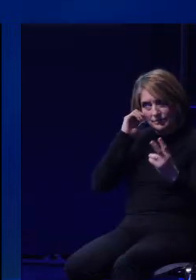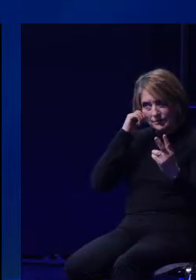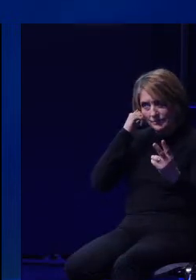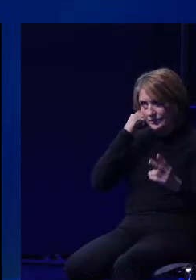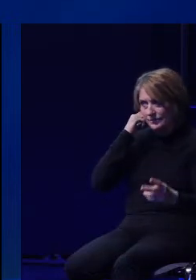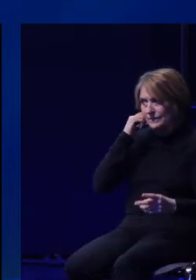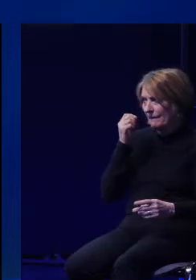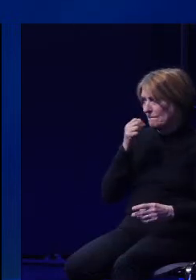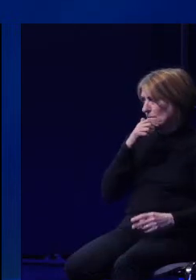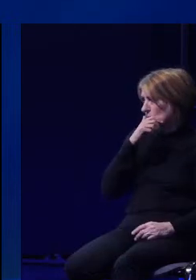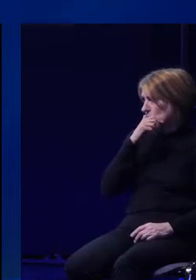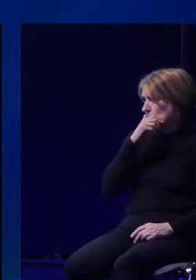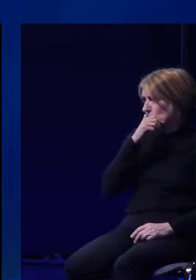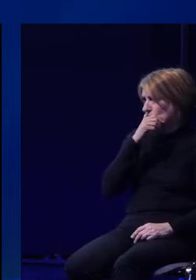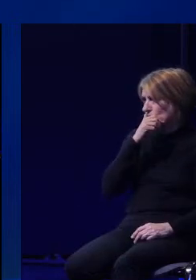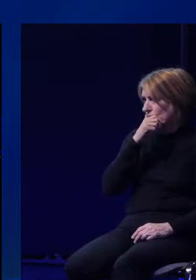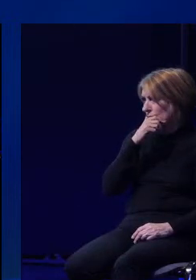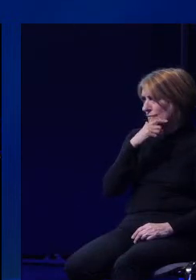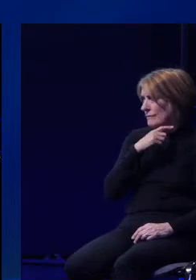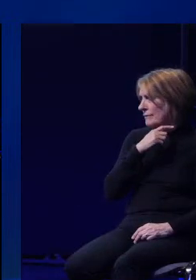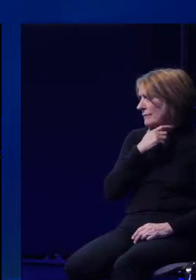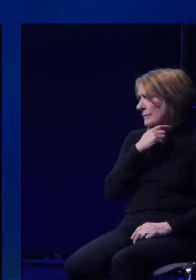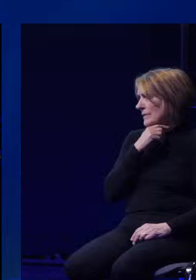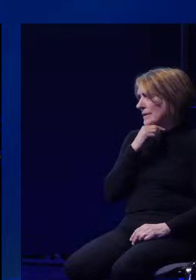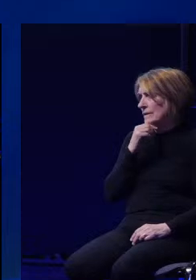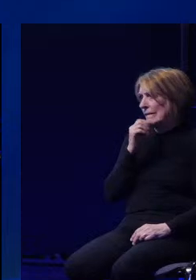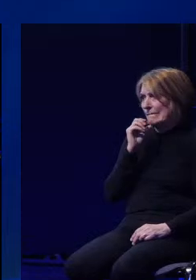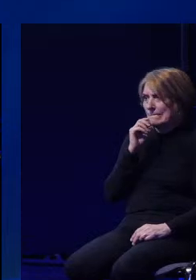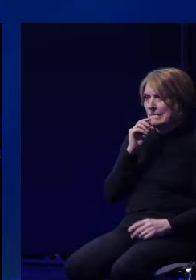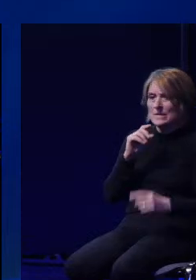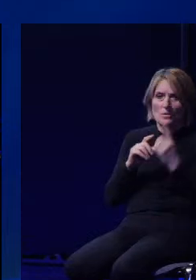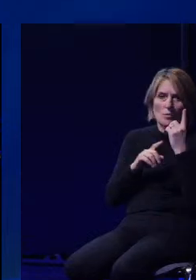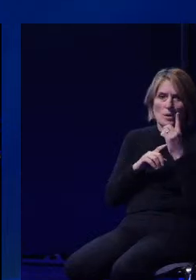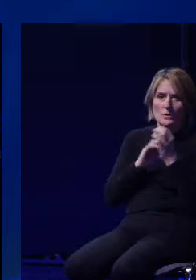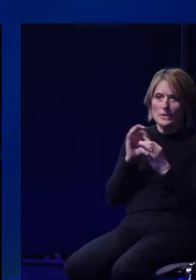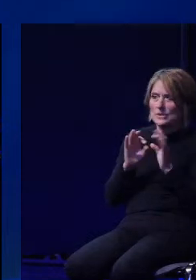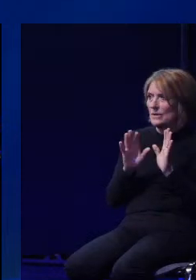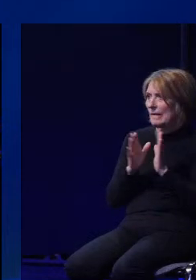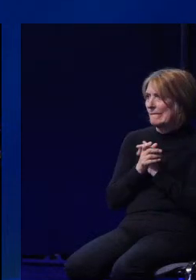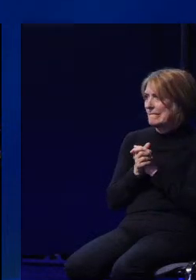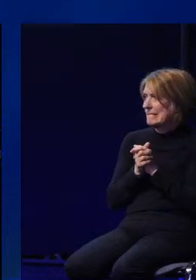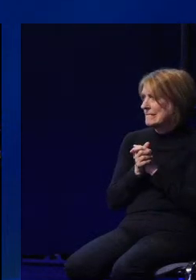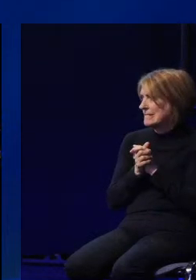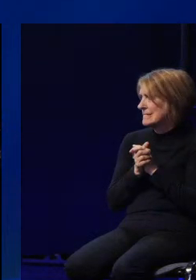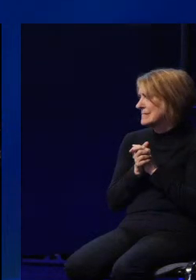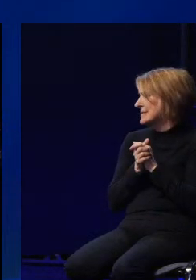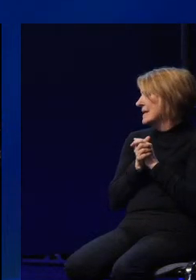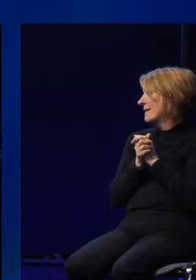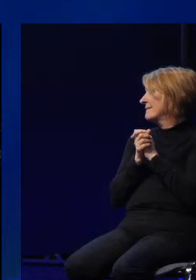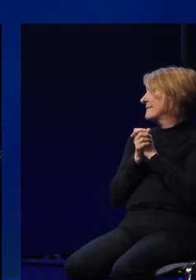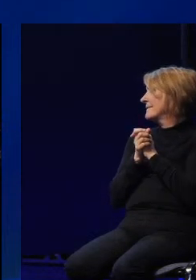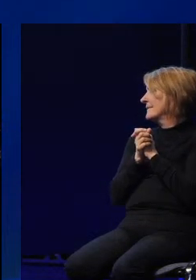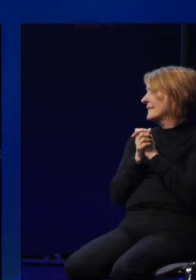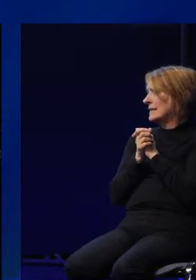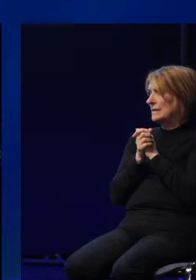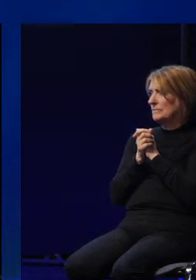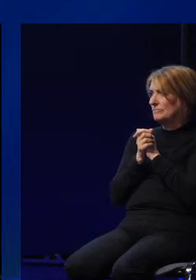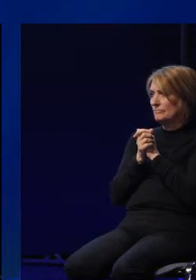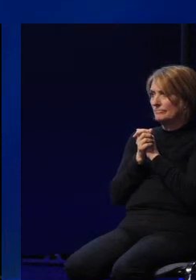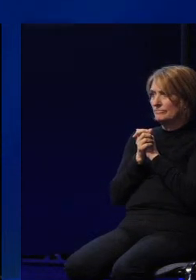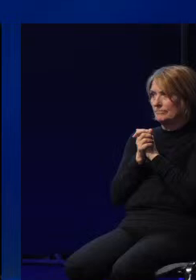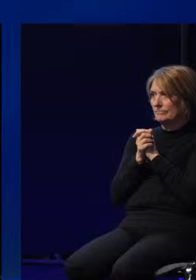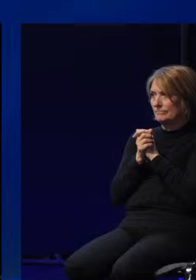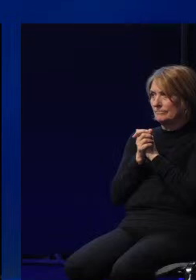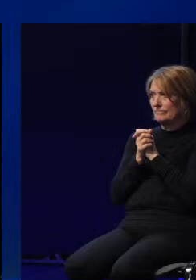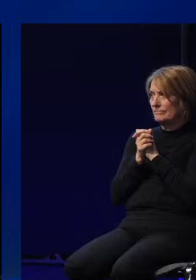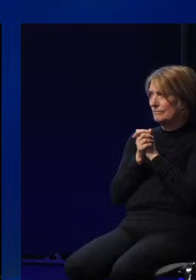just going to, 3, 4. So just one? I'm so sorry, guys. Our fault, we went over time.